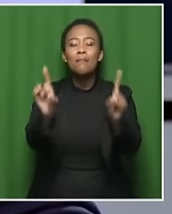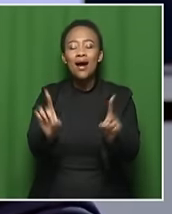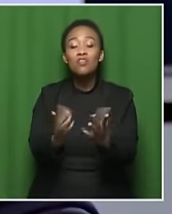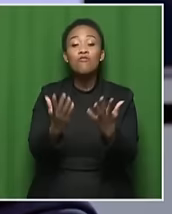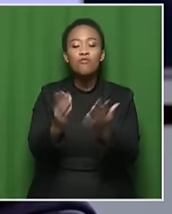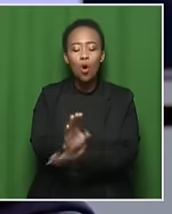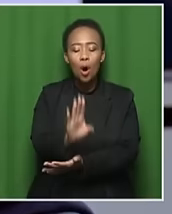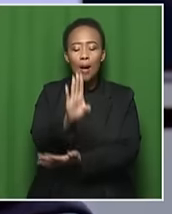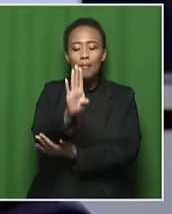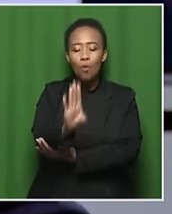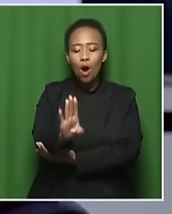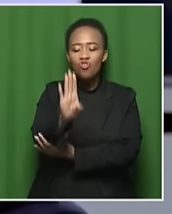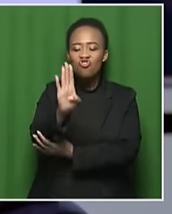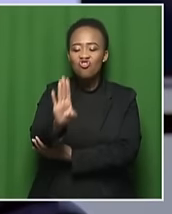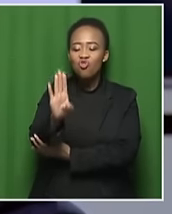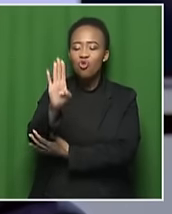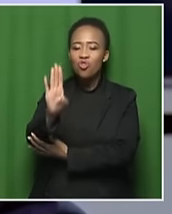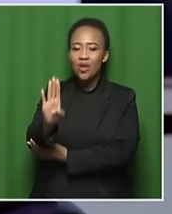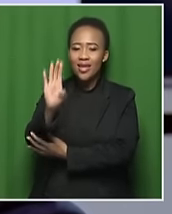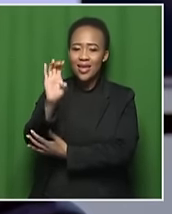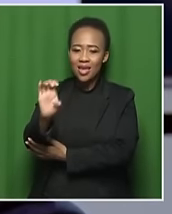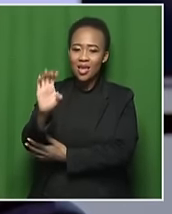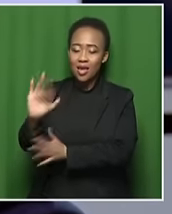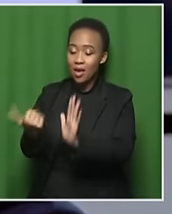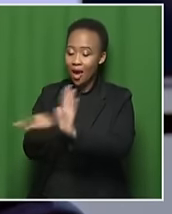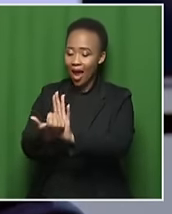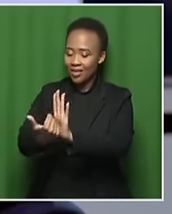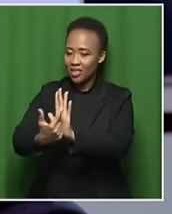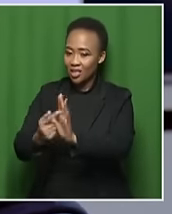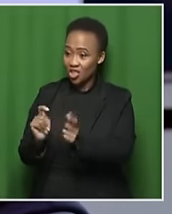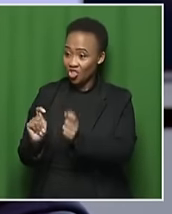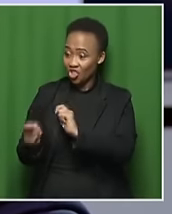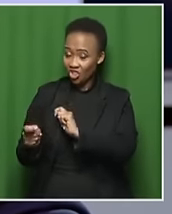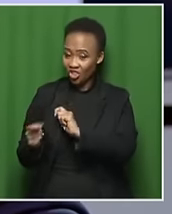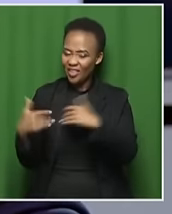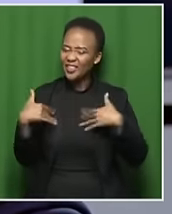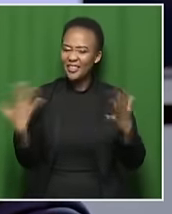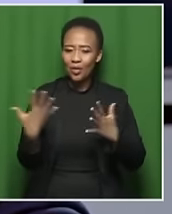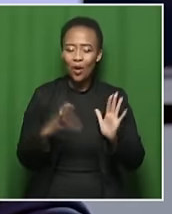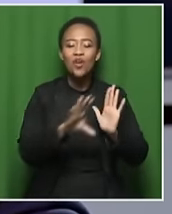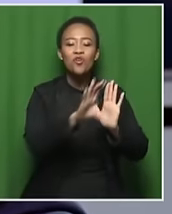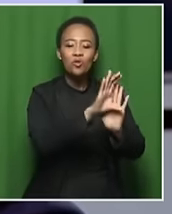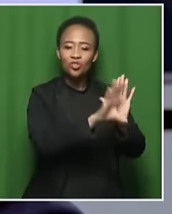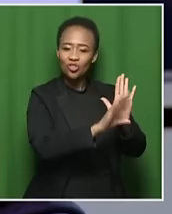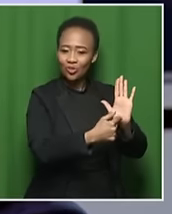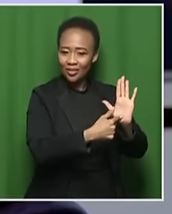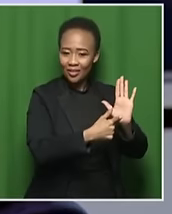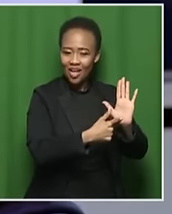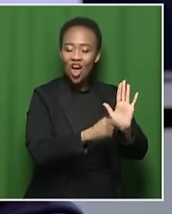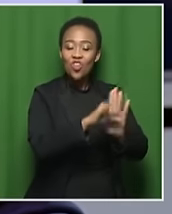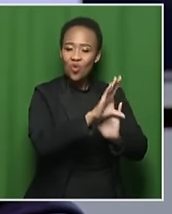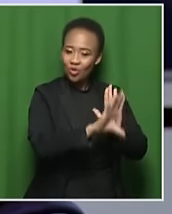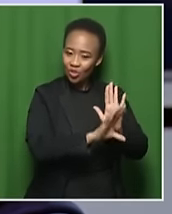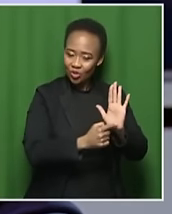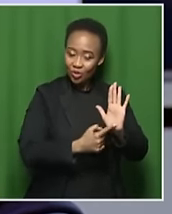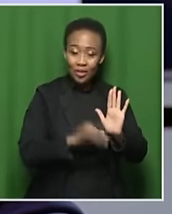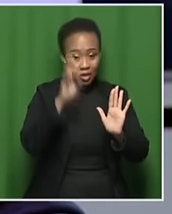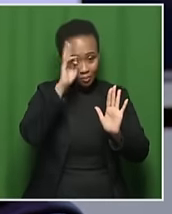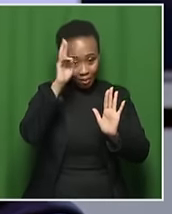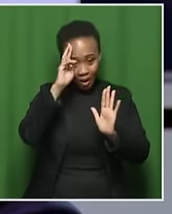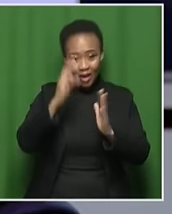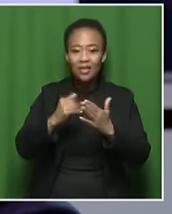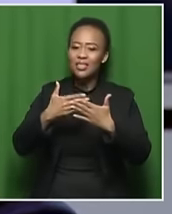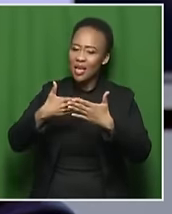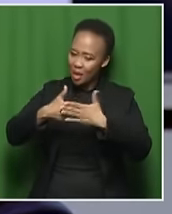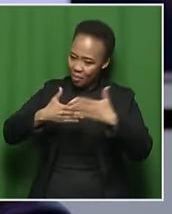BEE Act, you have to start with the Constitution. And in order to change the Constitution, because it's a prescript, in